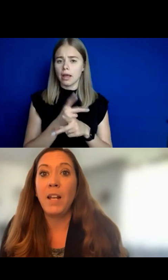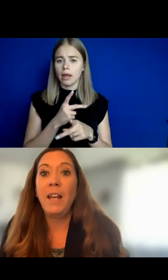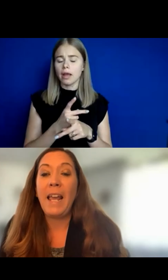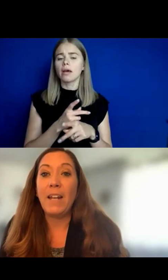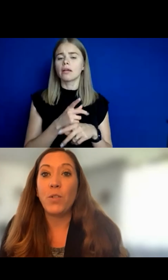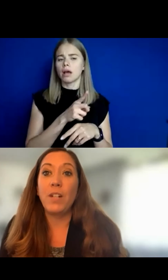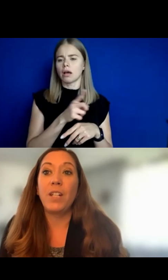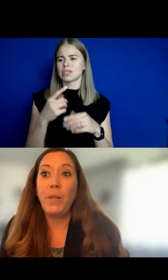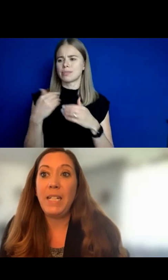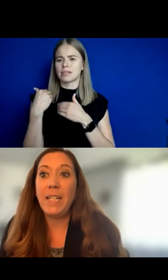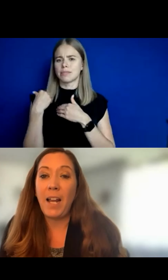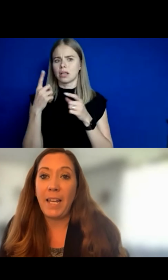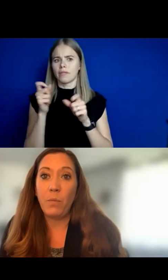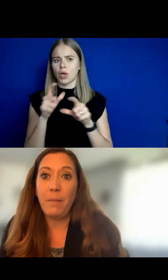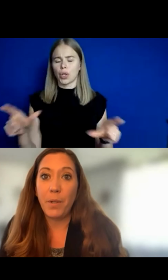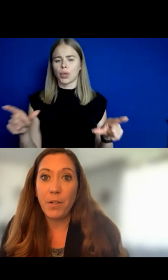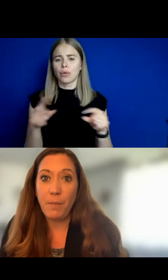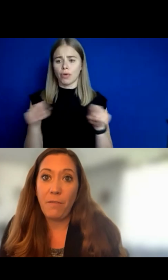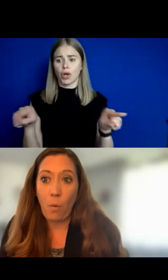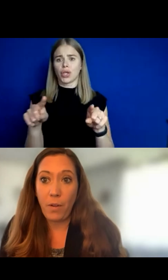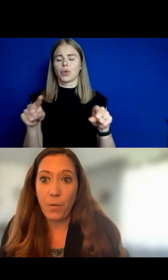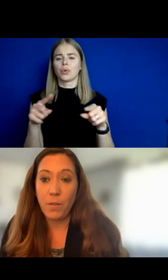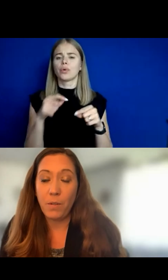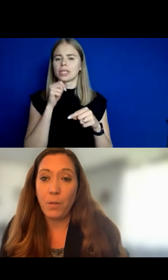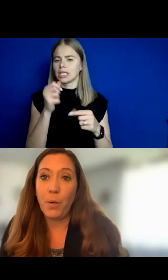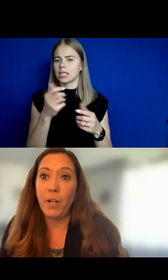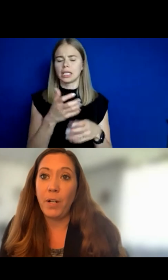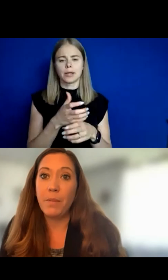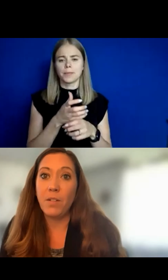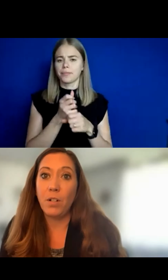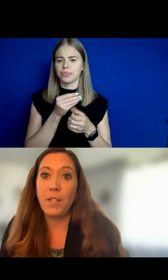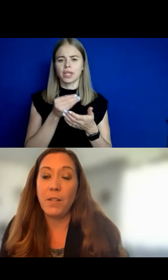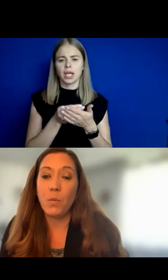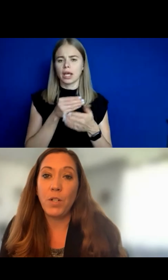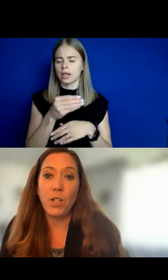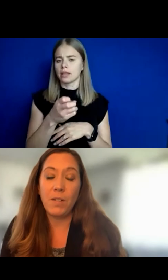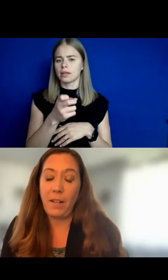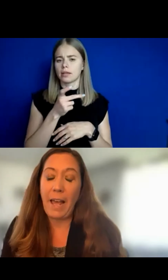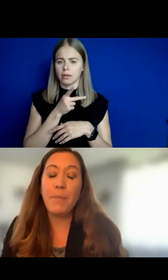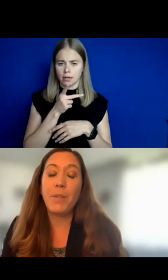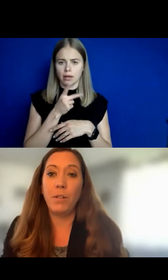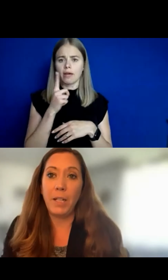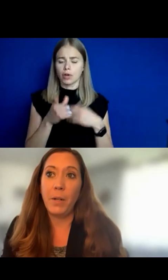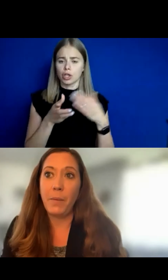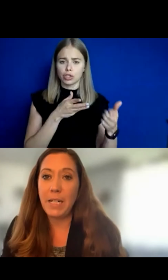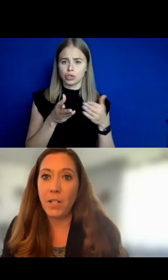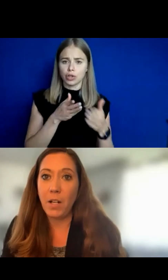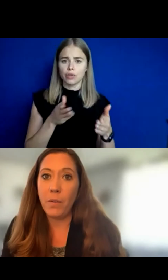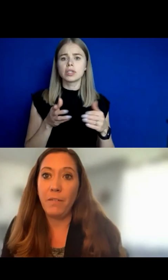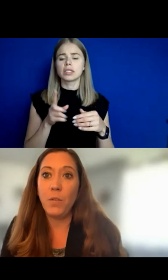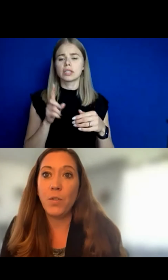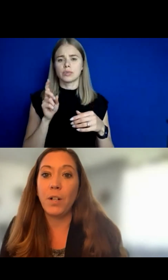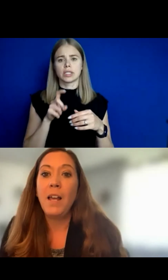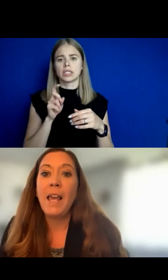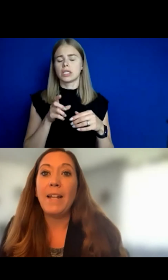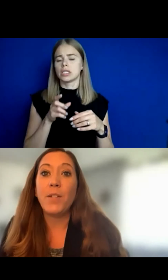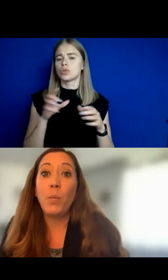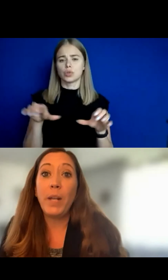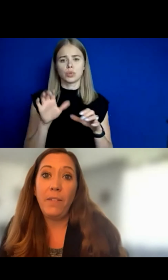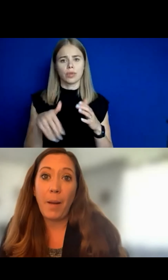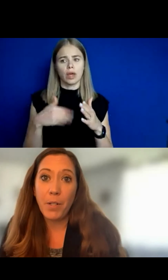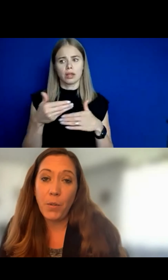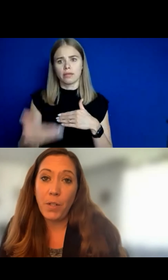yourselves. And traditionally, we did not get reimbursement for those programs and services, which is absolutely where we need to go in the future.